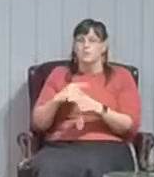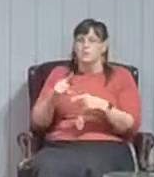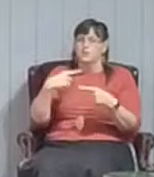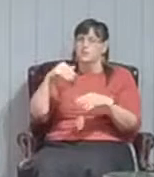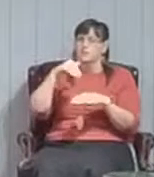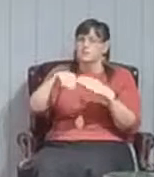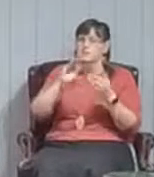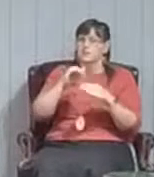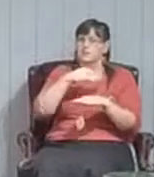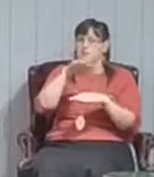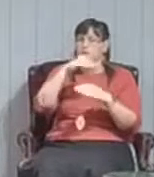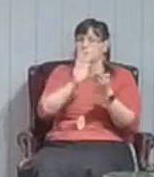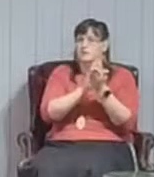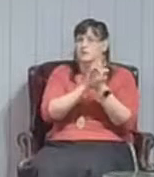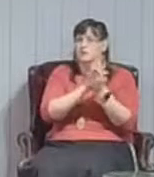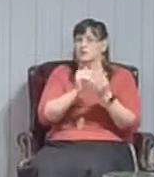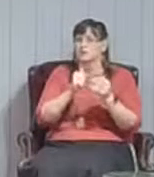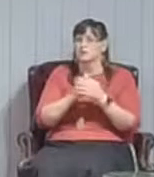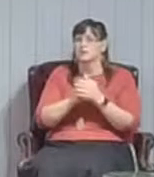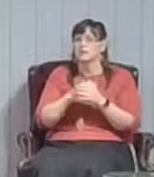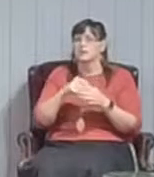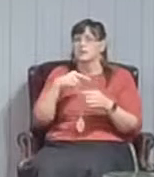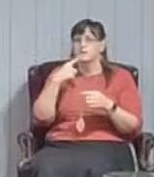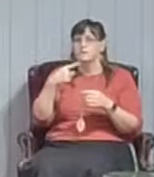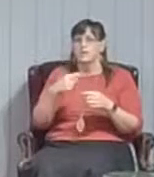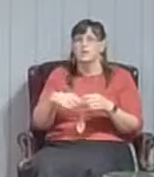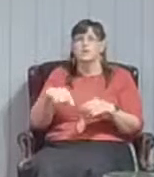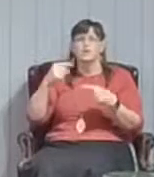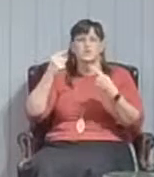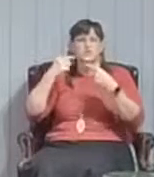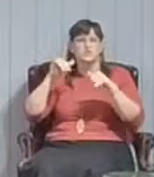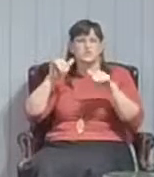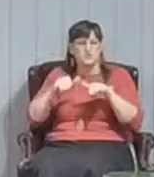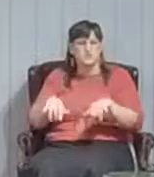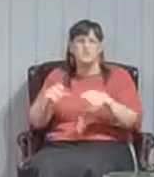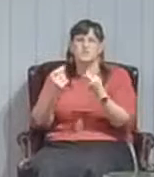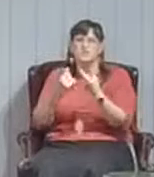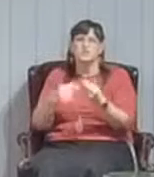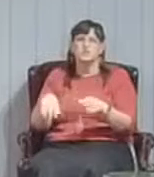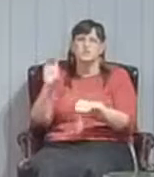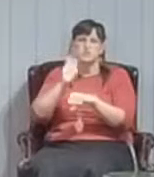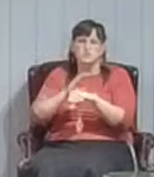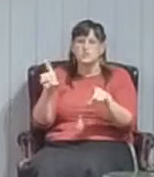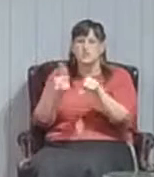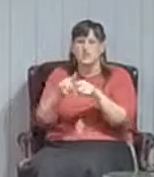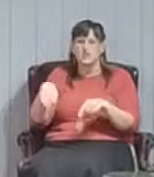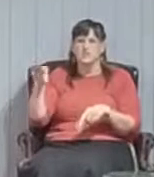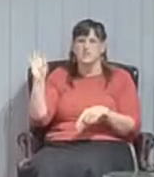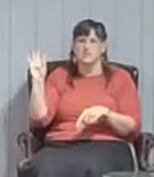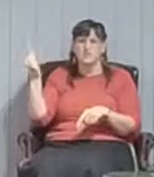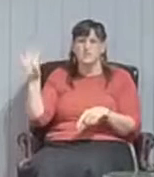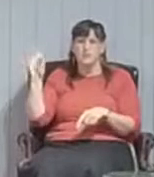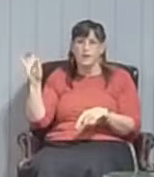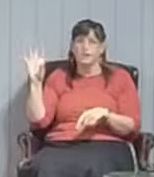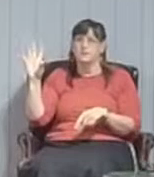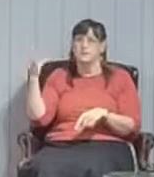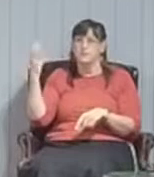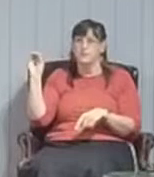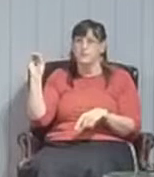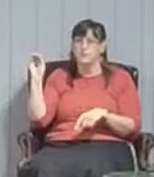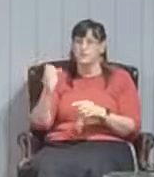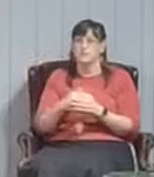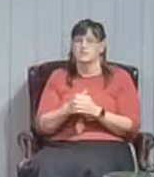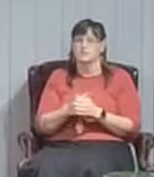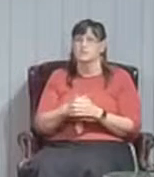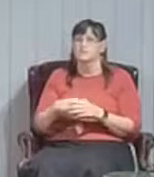the accusation was more like this. They'd say, you're still doing church like they did it in the 1950s. And, 30